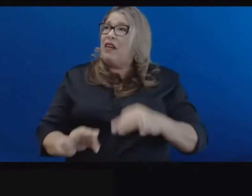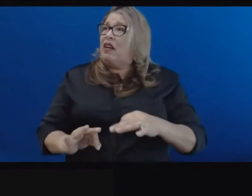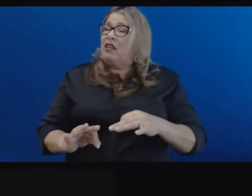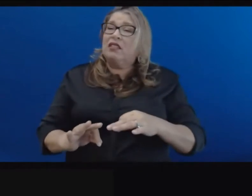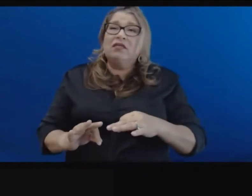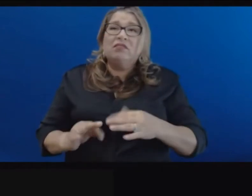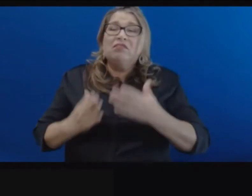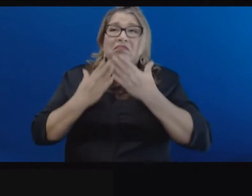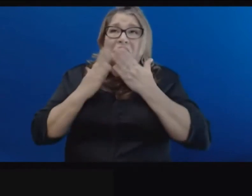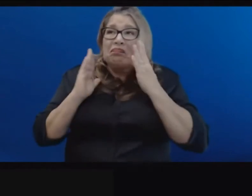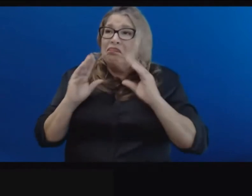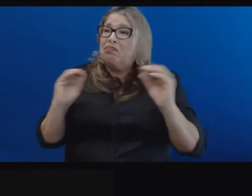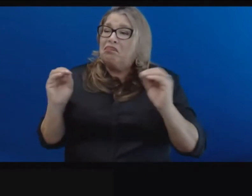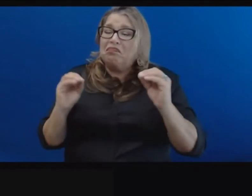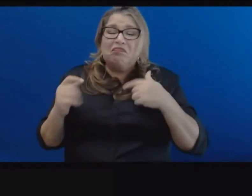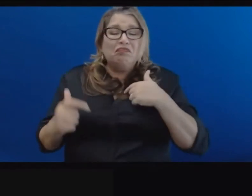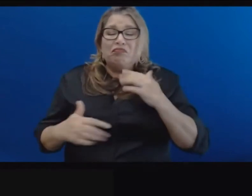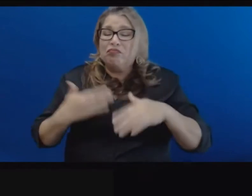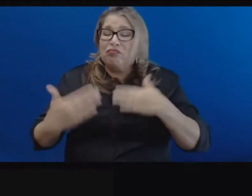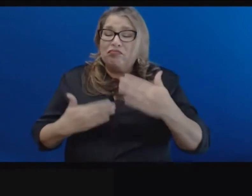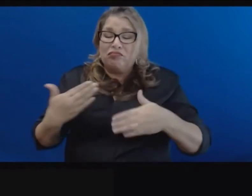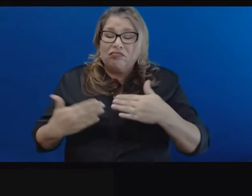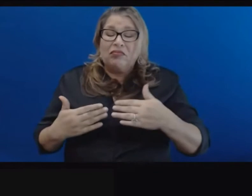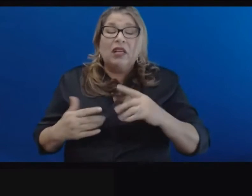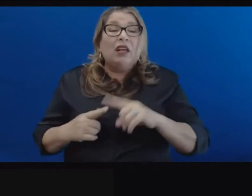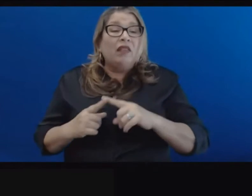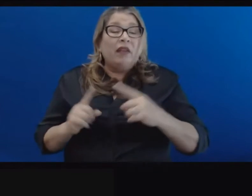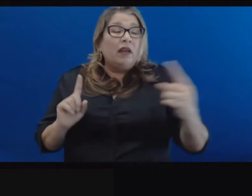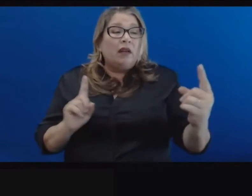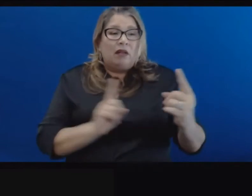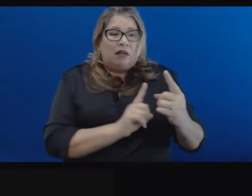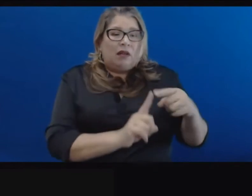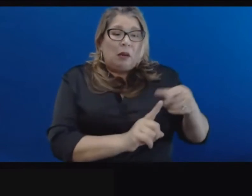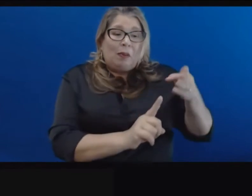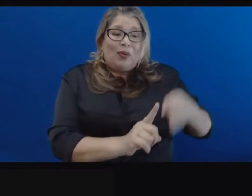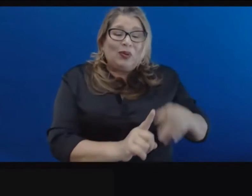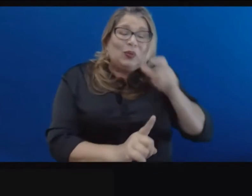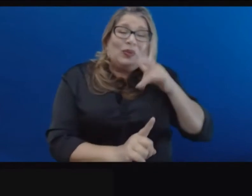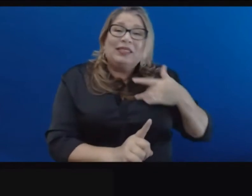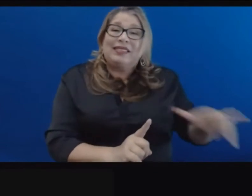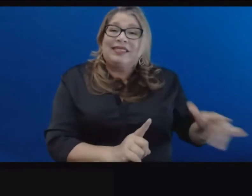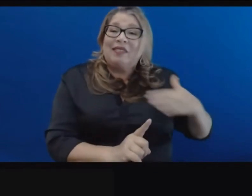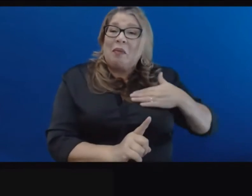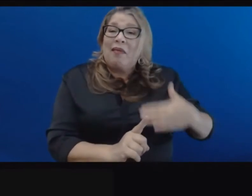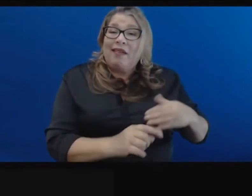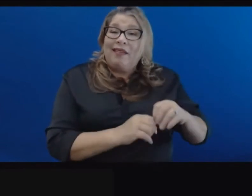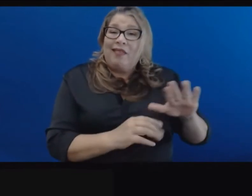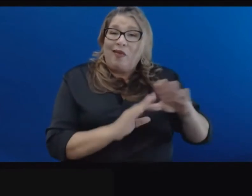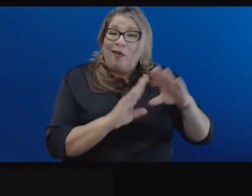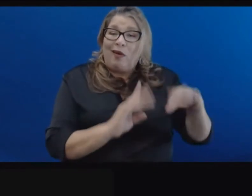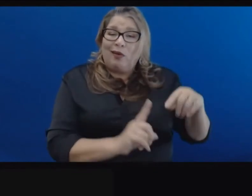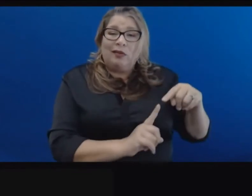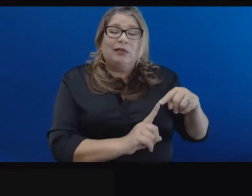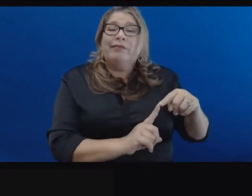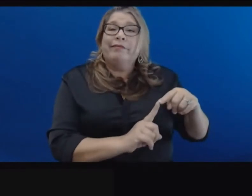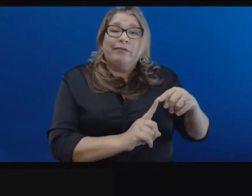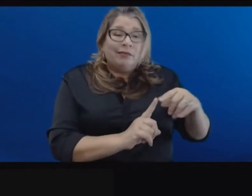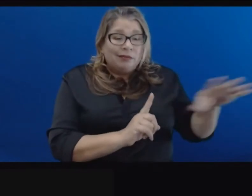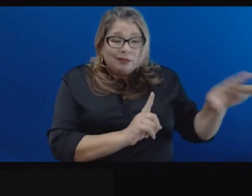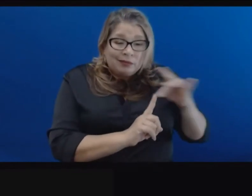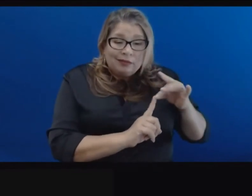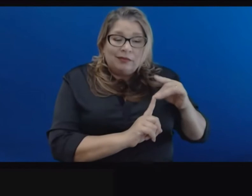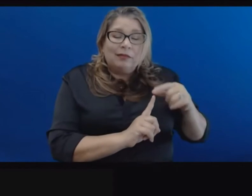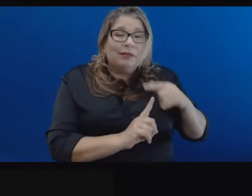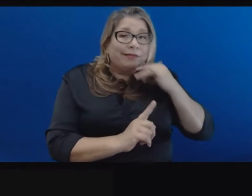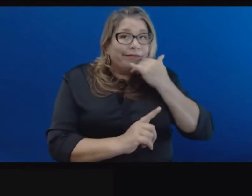and a vulnerable person in their household became infected and had a bad outcome or was hospitalized. That is a